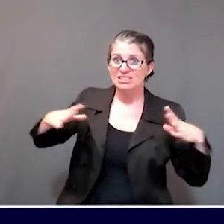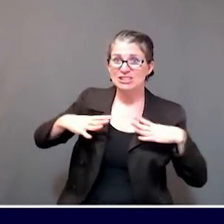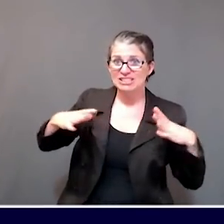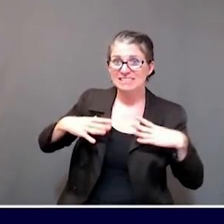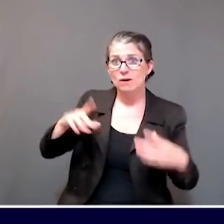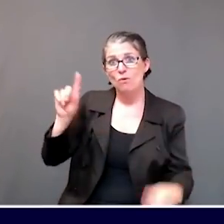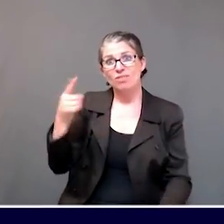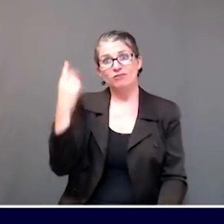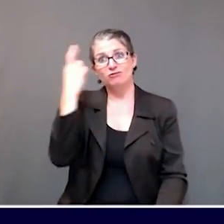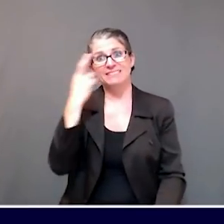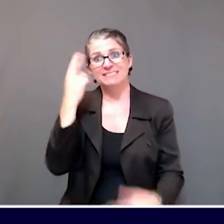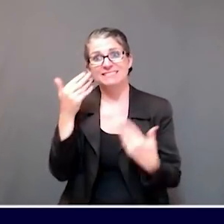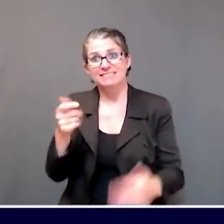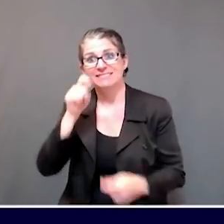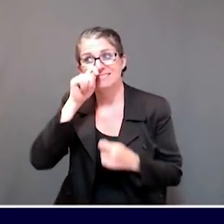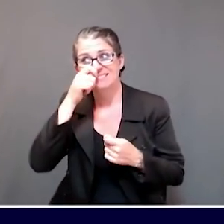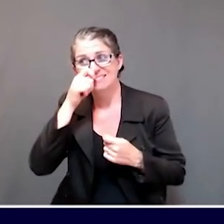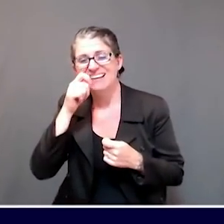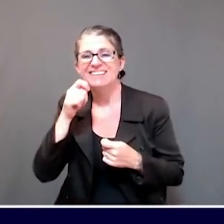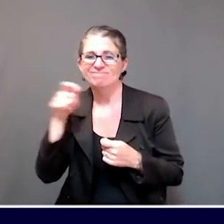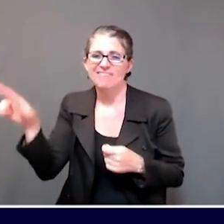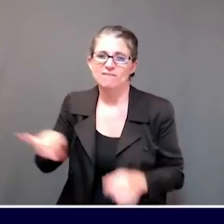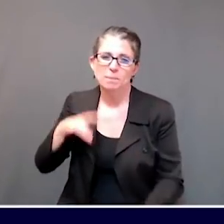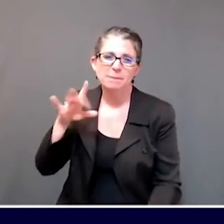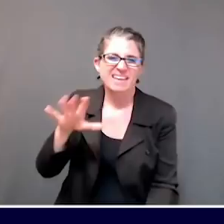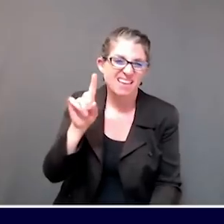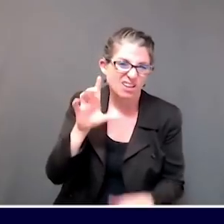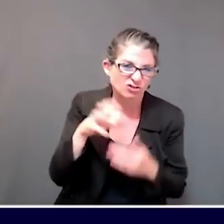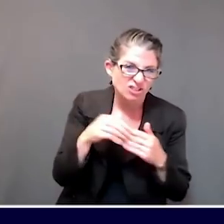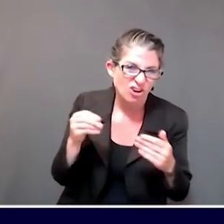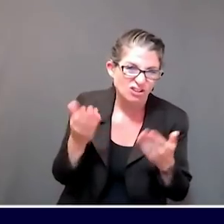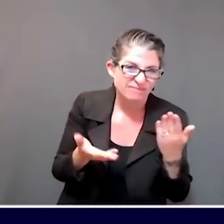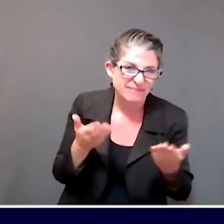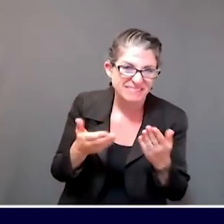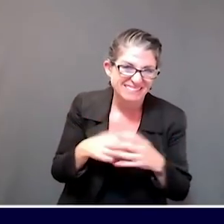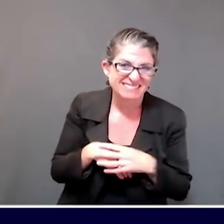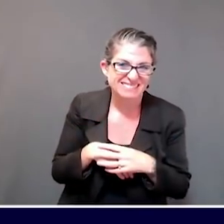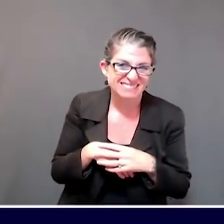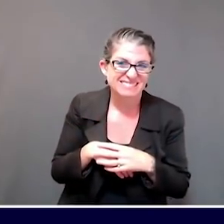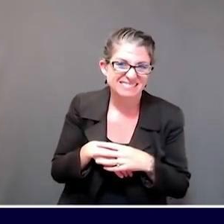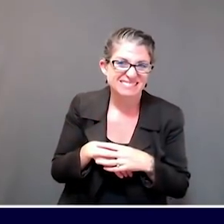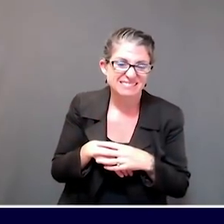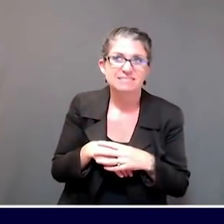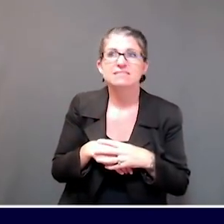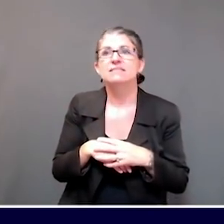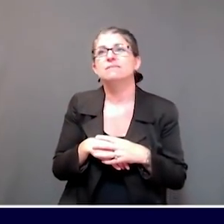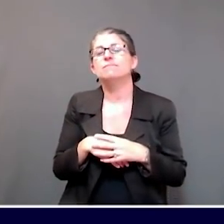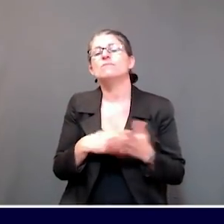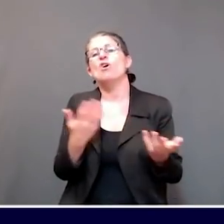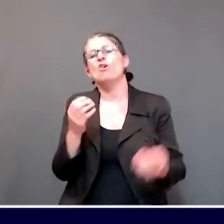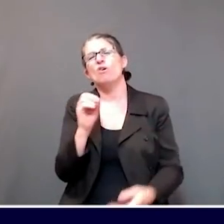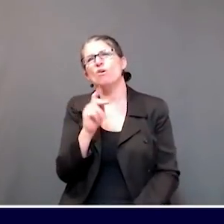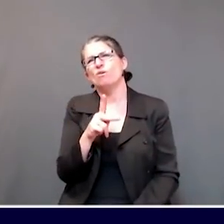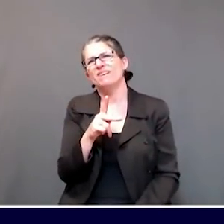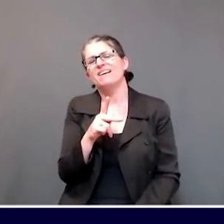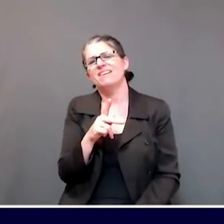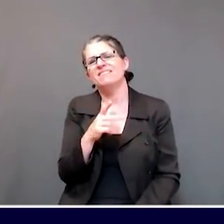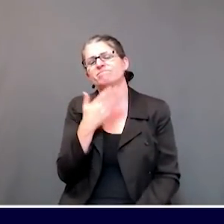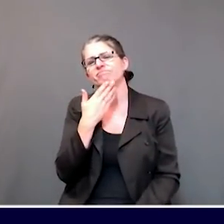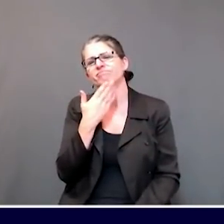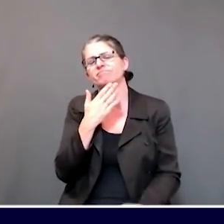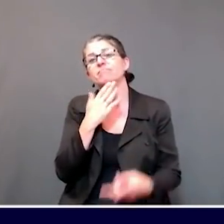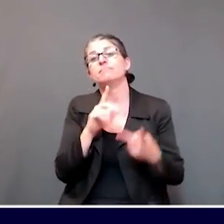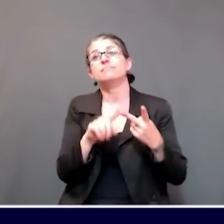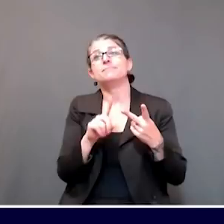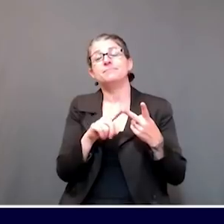welcome here. We just want them to get tested first. Great, thank you. And my second question is, where is the state in terms of planning